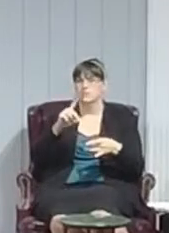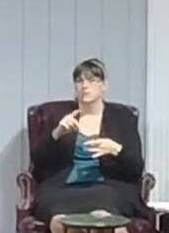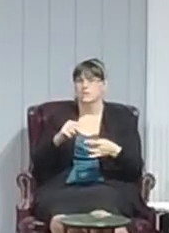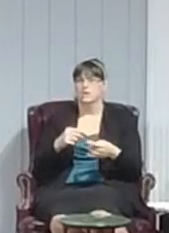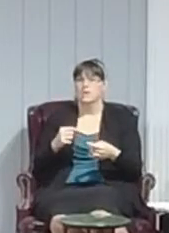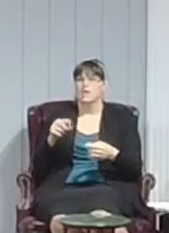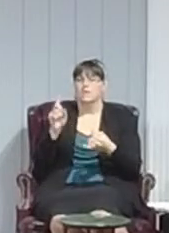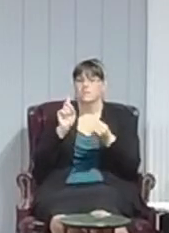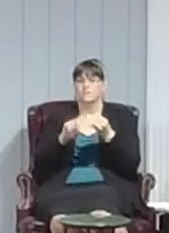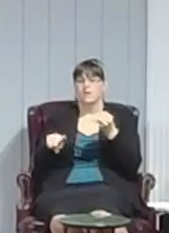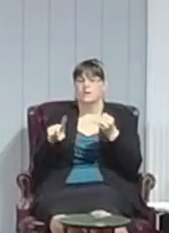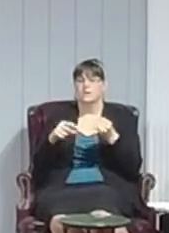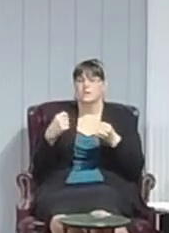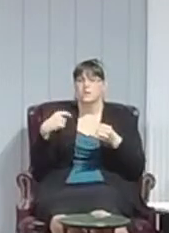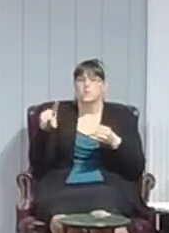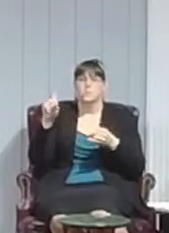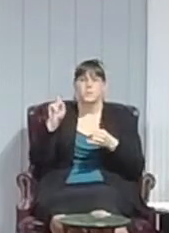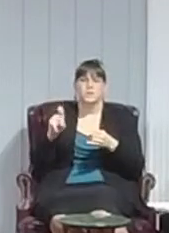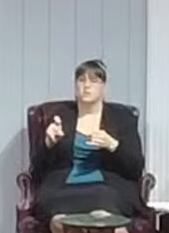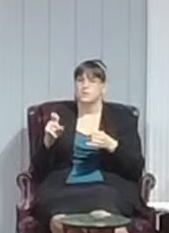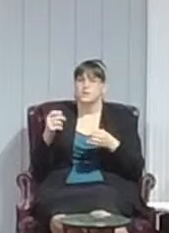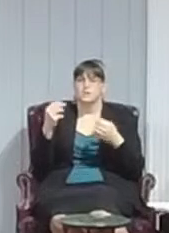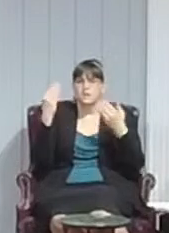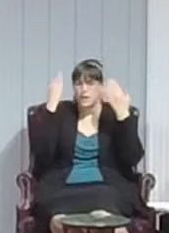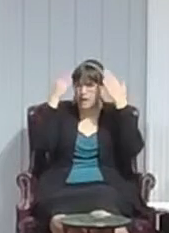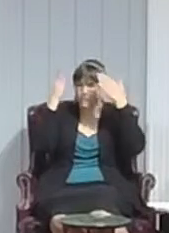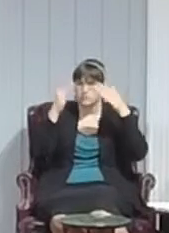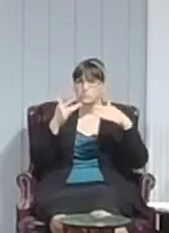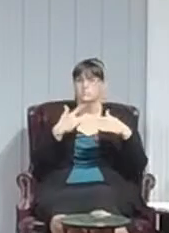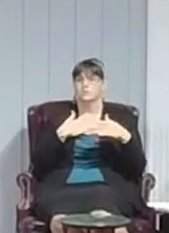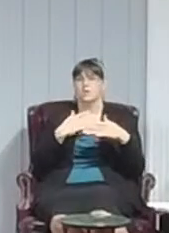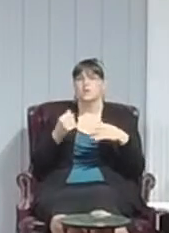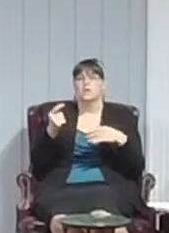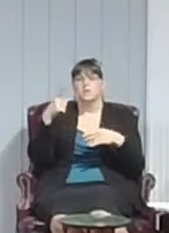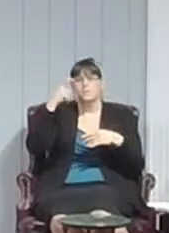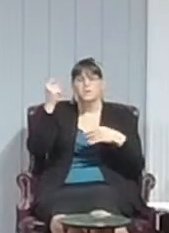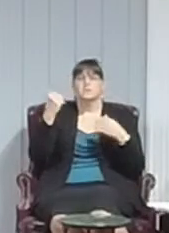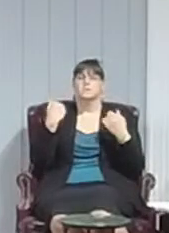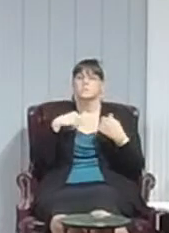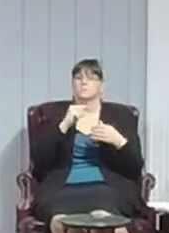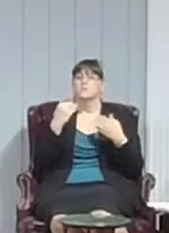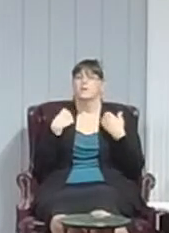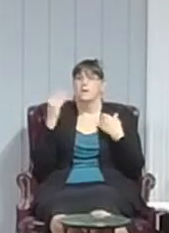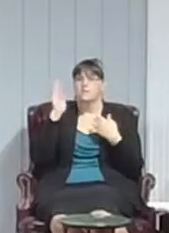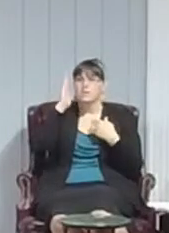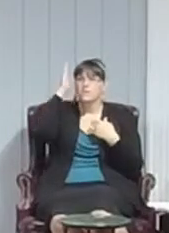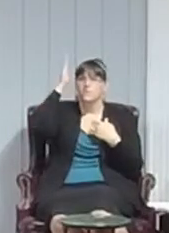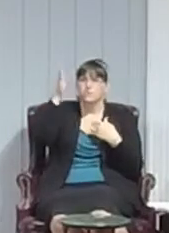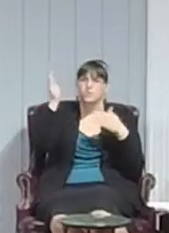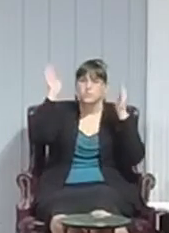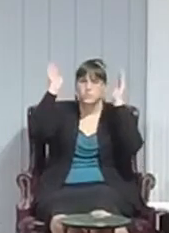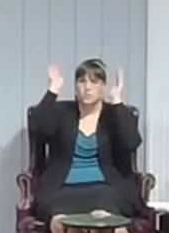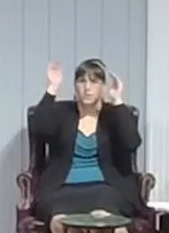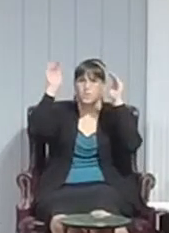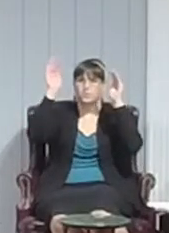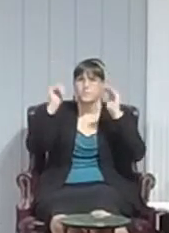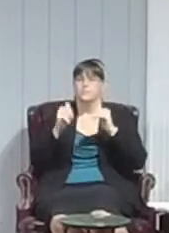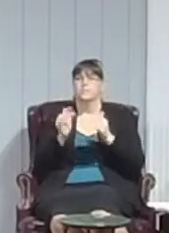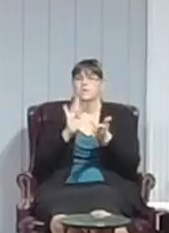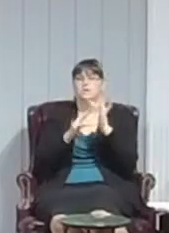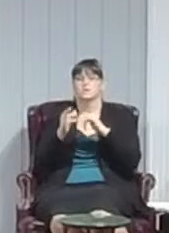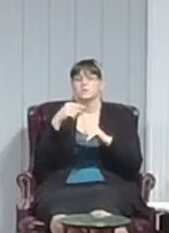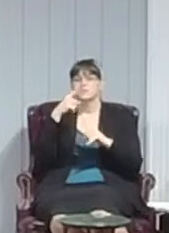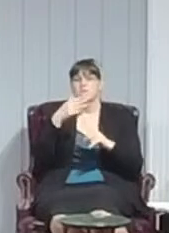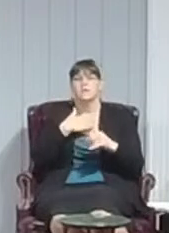We can have an untroubled heart through, and I'm going to call it a future hope. Look at back to John chapter 14, verses 2 and 3. Jesus said, in